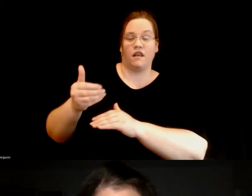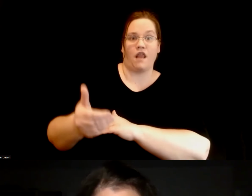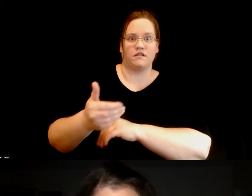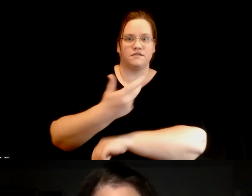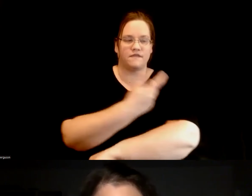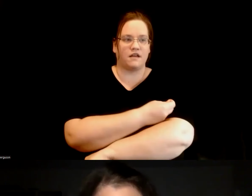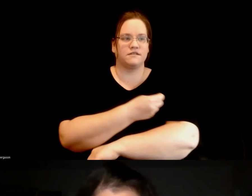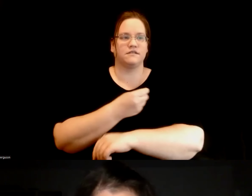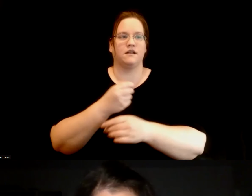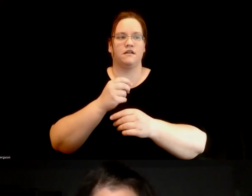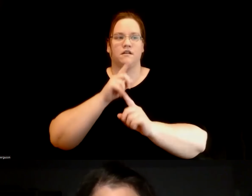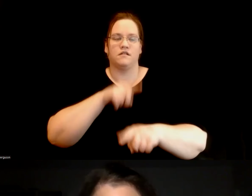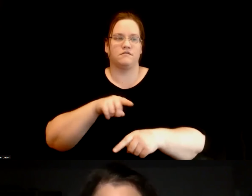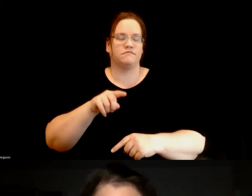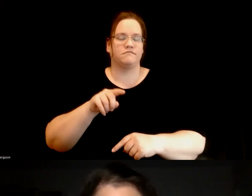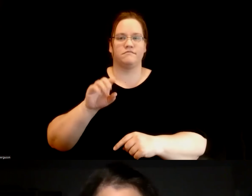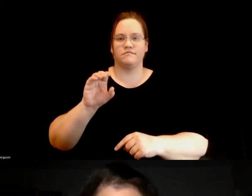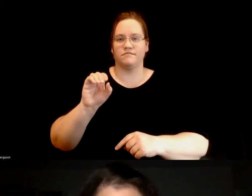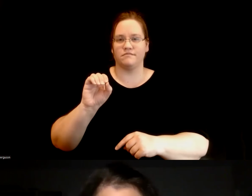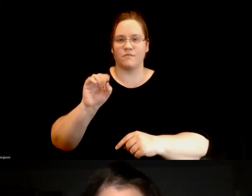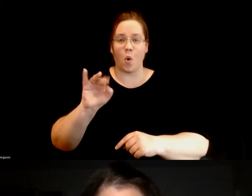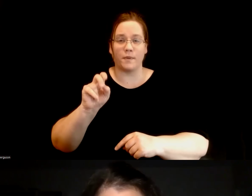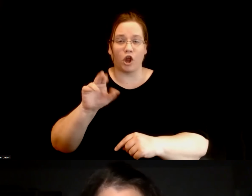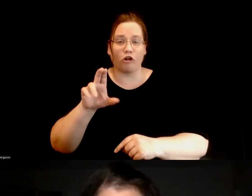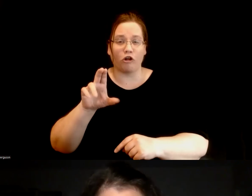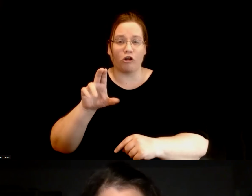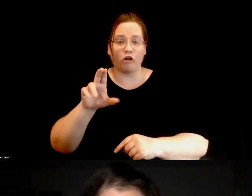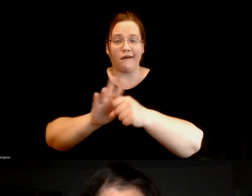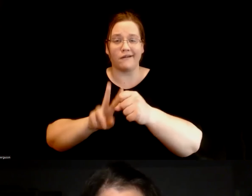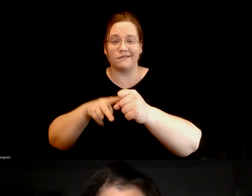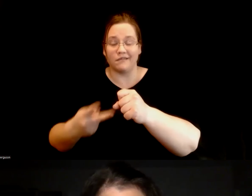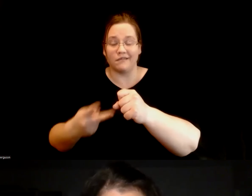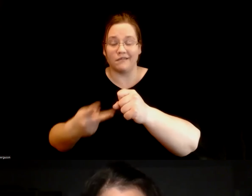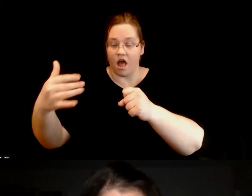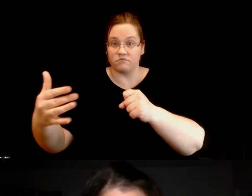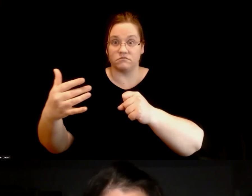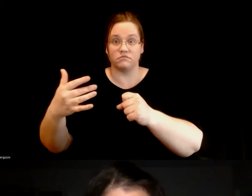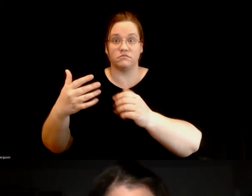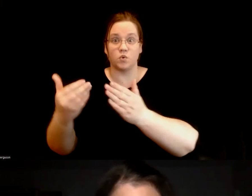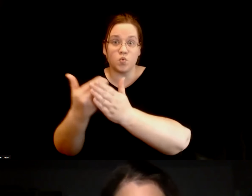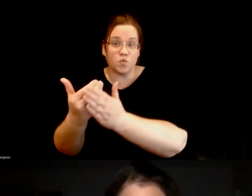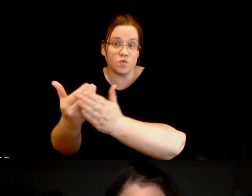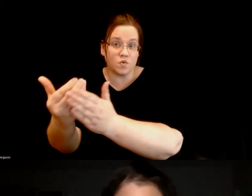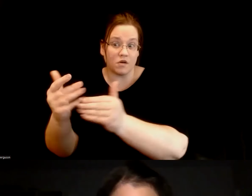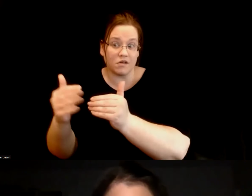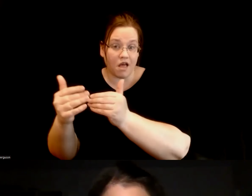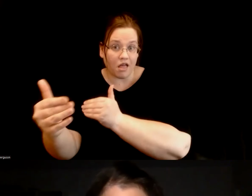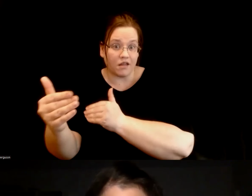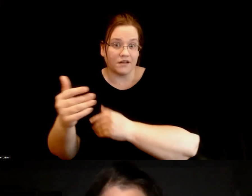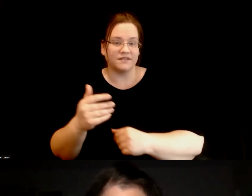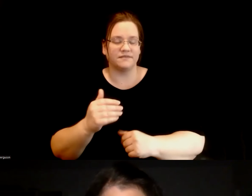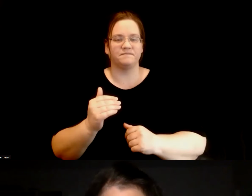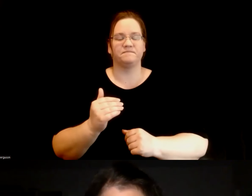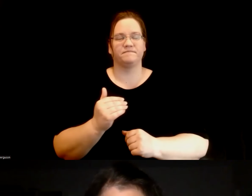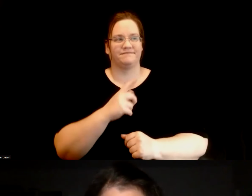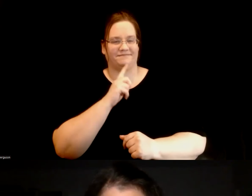to Omicron and newer variants? Do we anticipate an updated vaccine for kids when this is released? I think this is